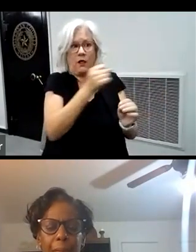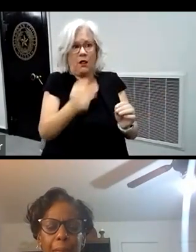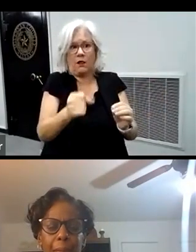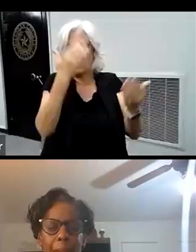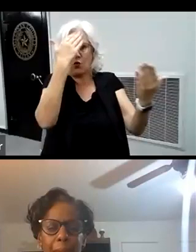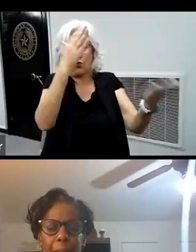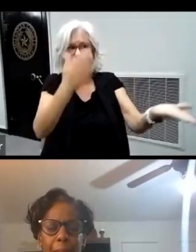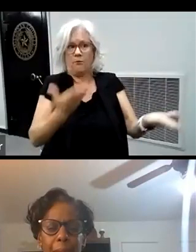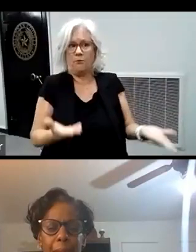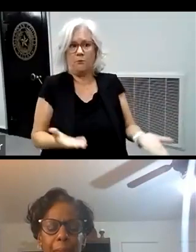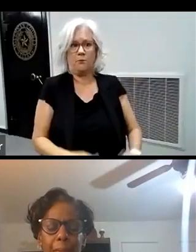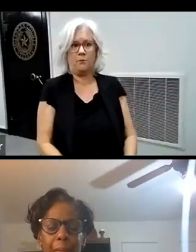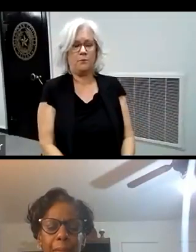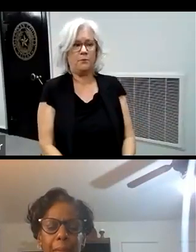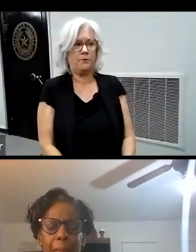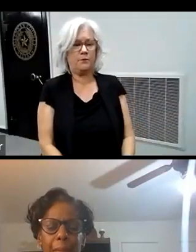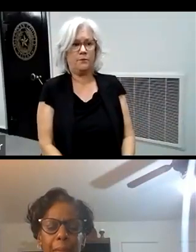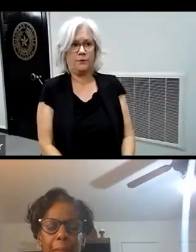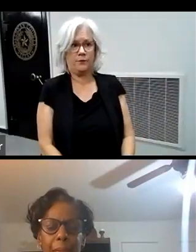role.